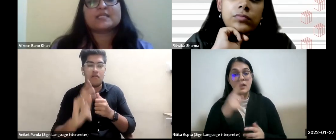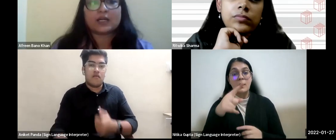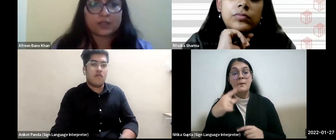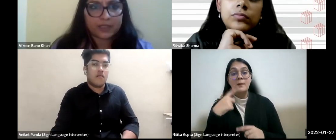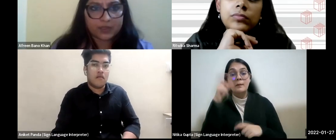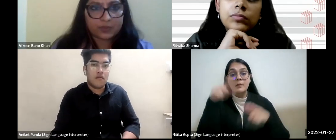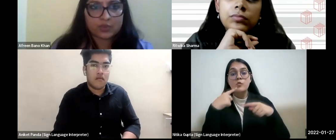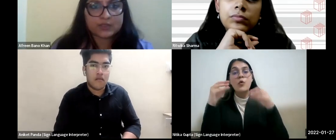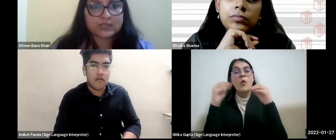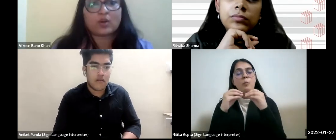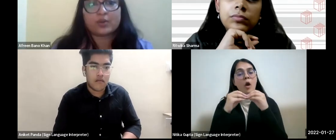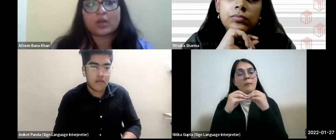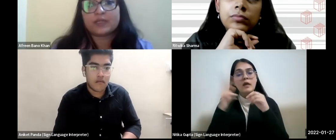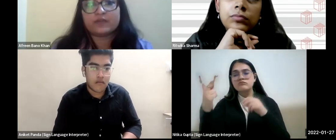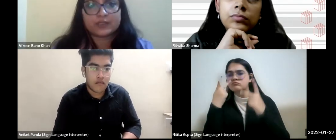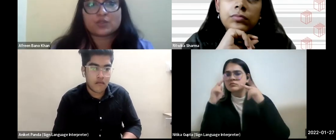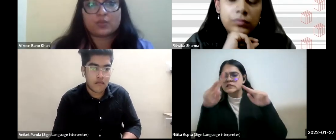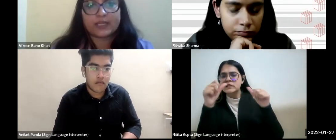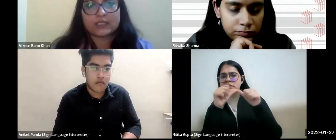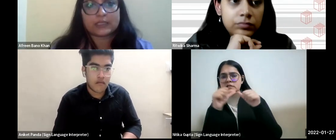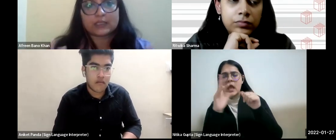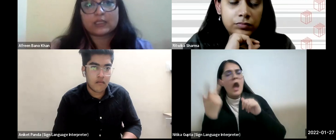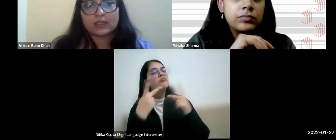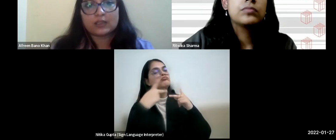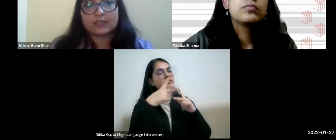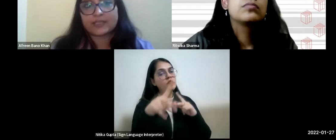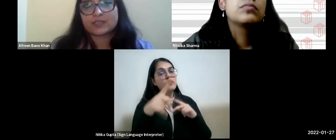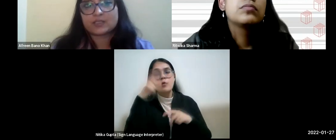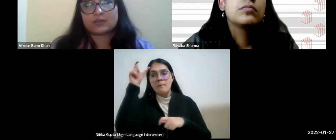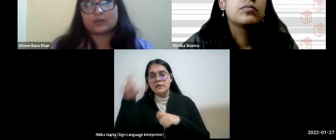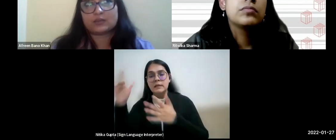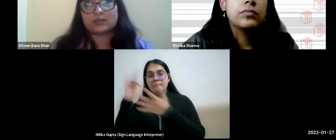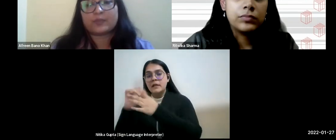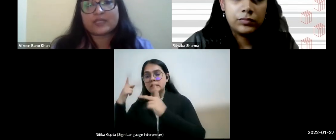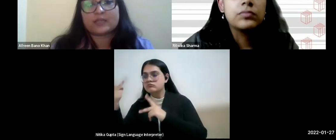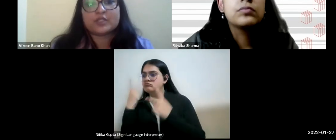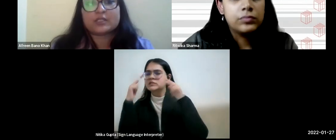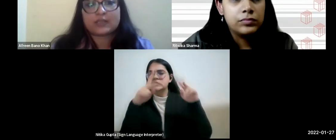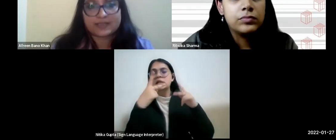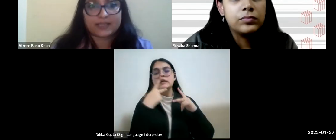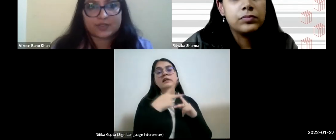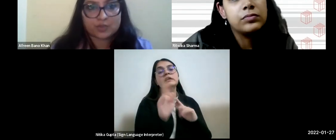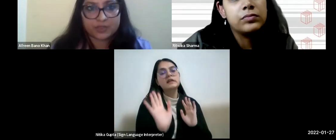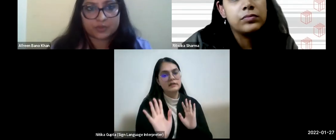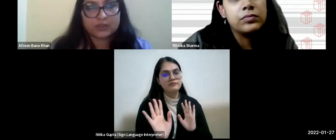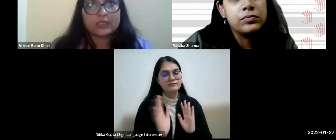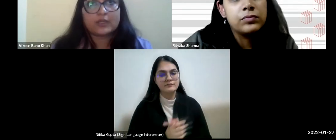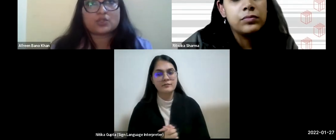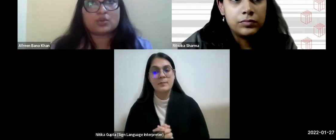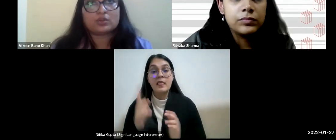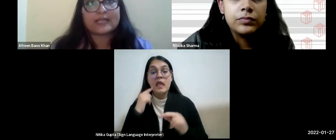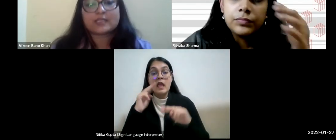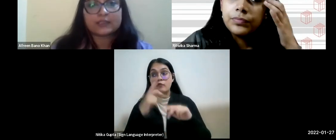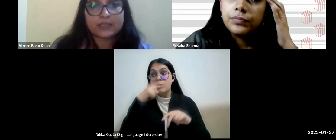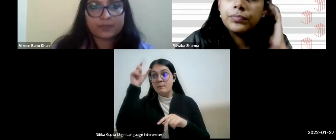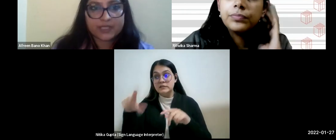and is younger maybe, who has now not been a witness to anything that brings immediate anxieties to people.